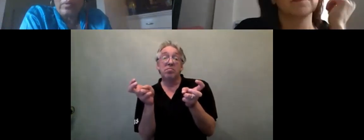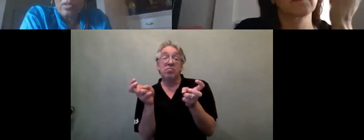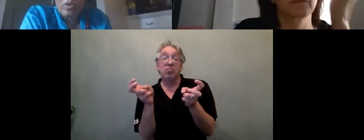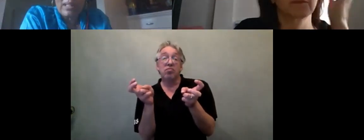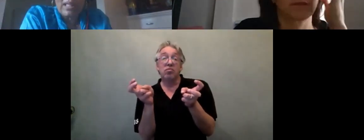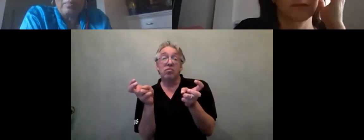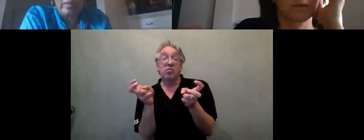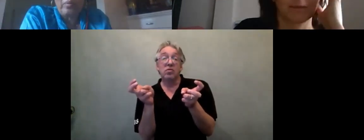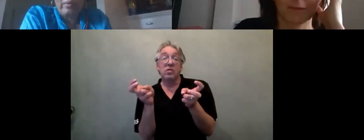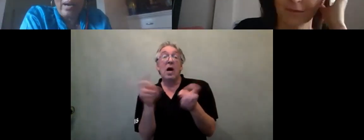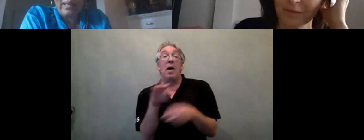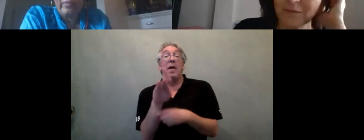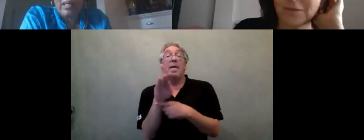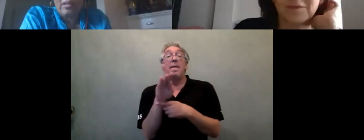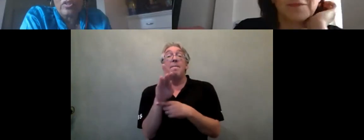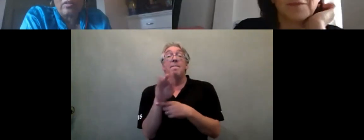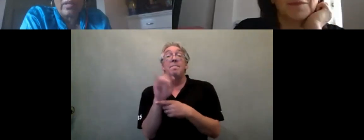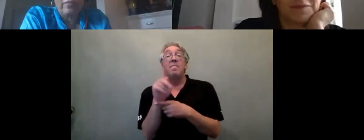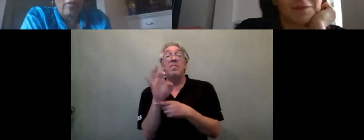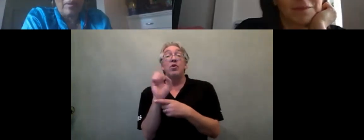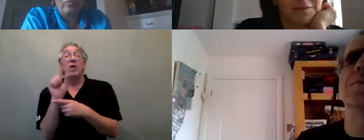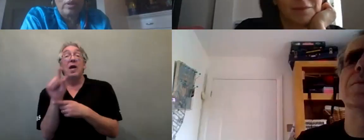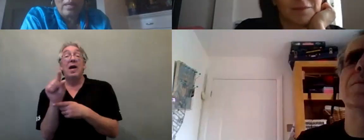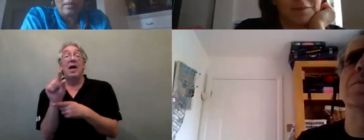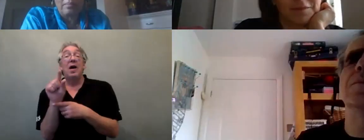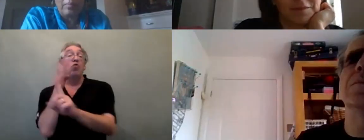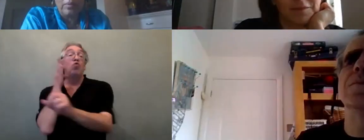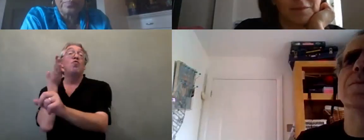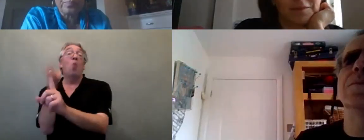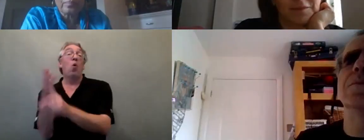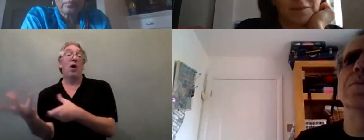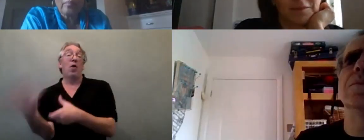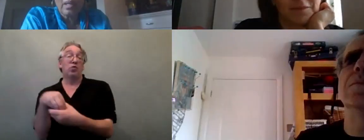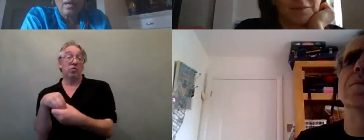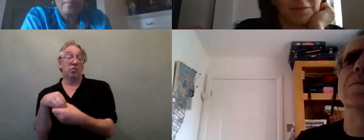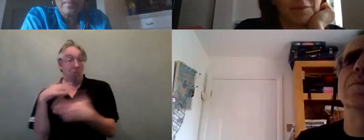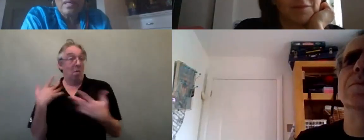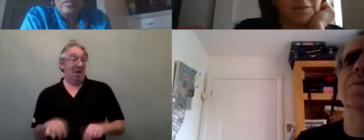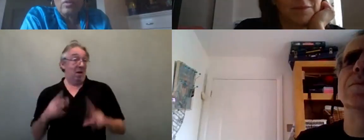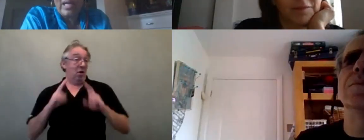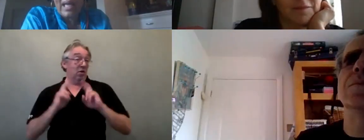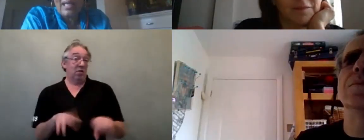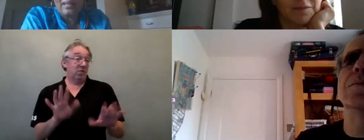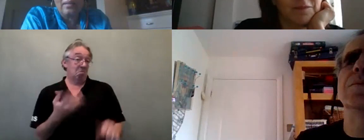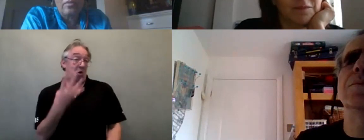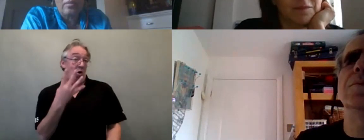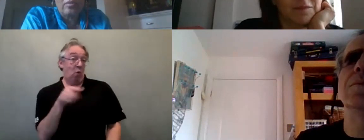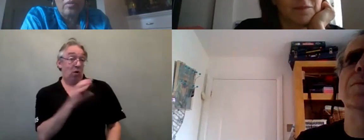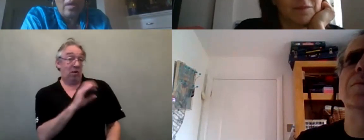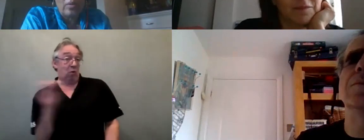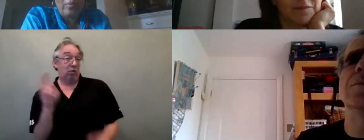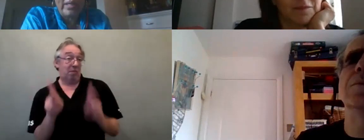terms of the research we did, but we ran a very large survey of about 4,000 people. So again, I